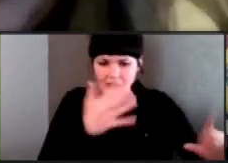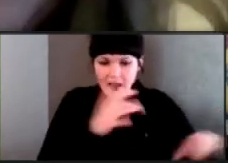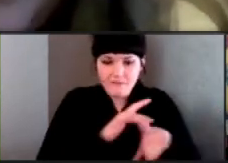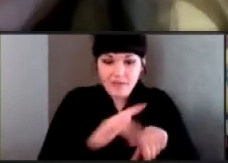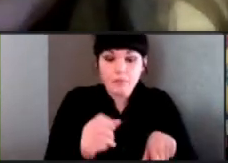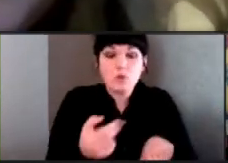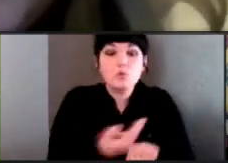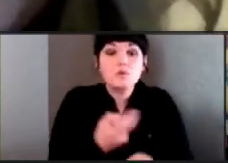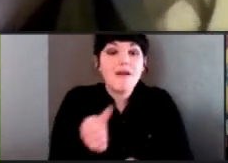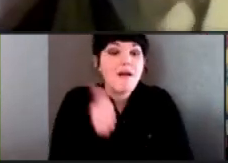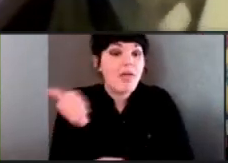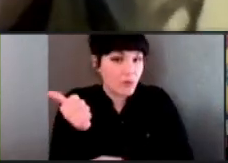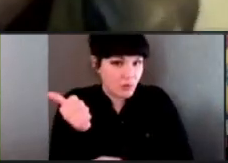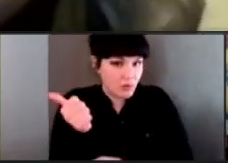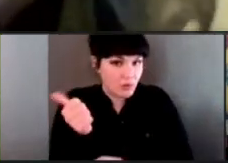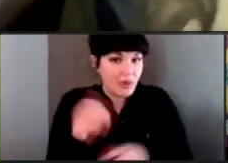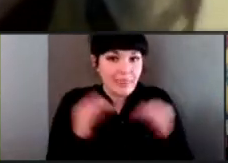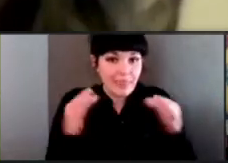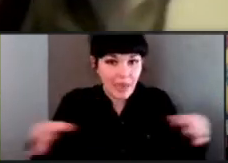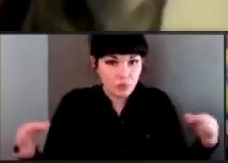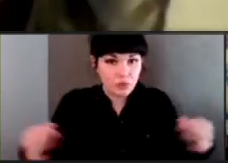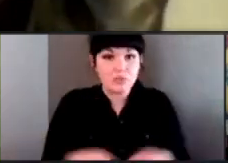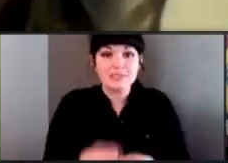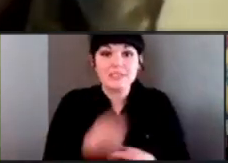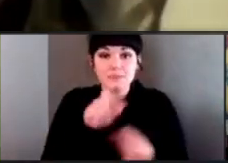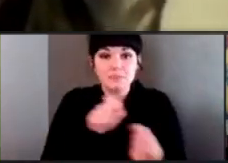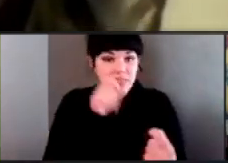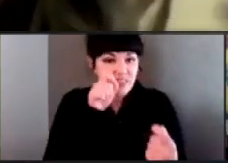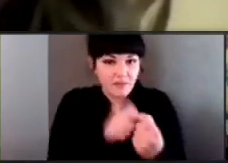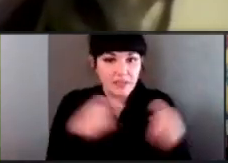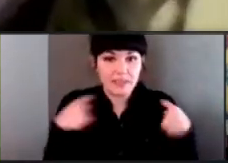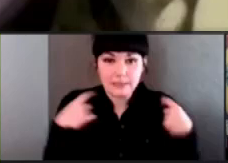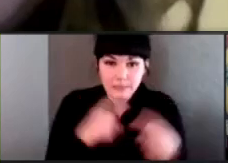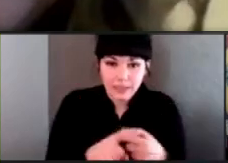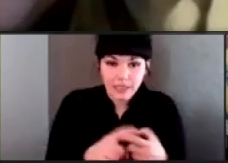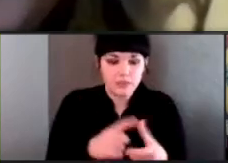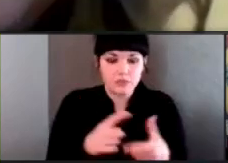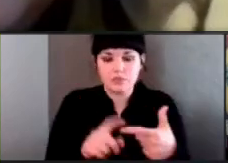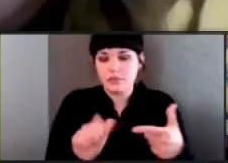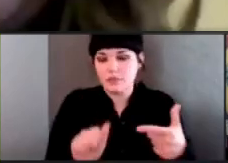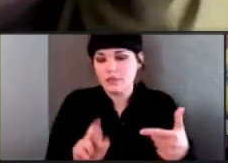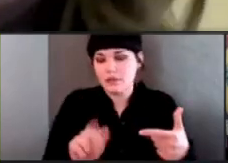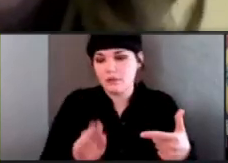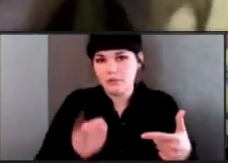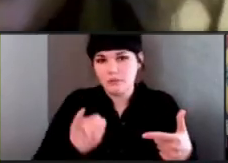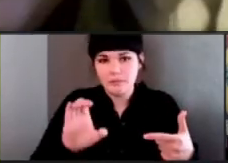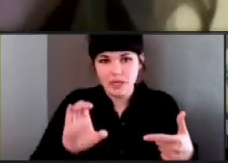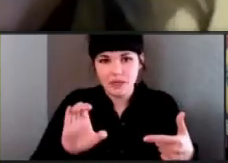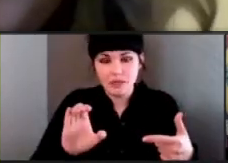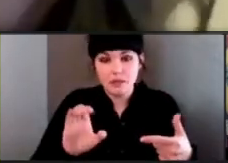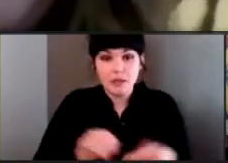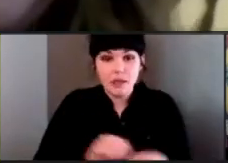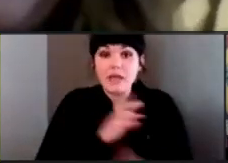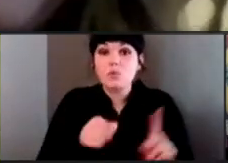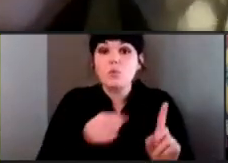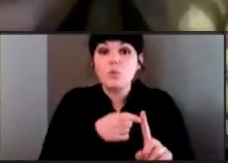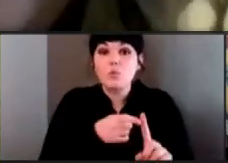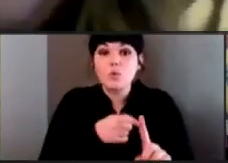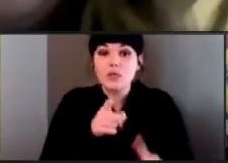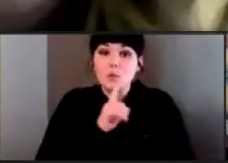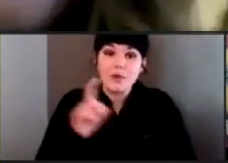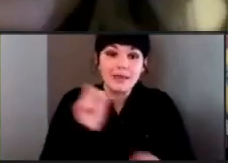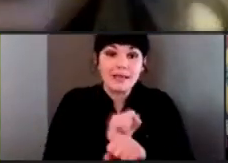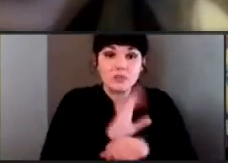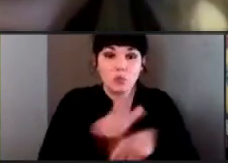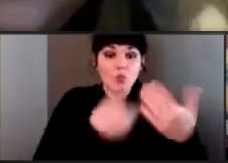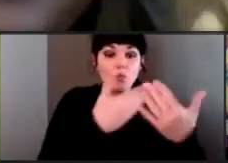and Arabic? And I'm not sure if you said whether the documents, when you actually get to the testing center, if that information is